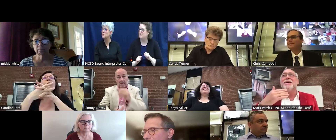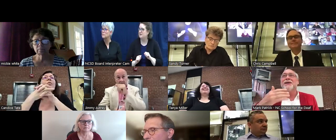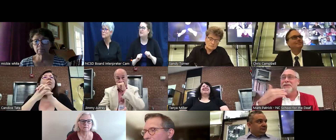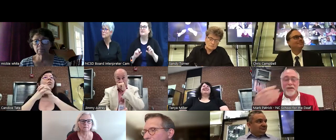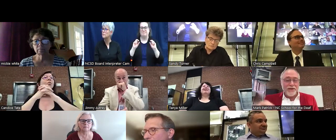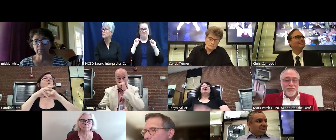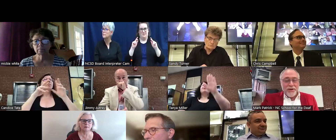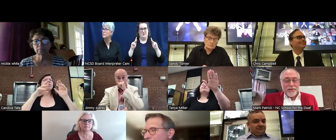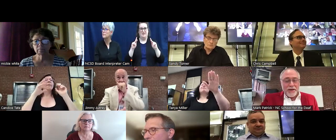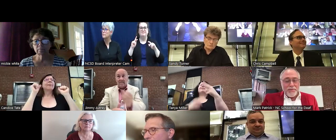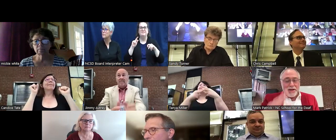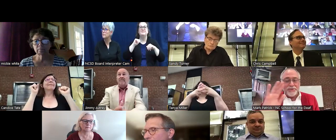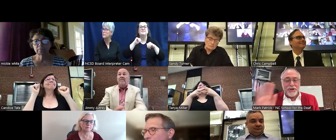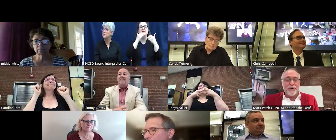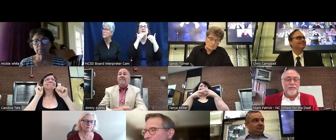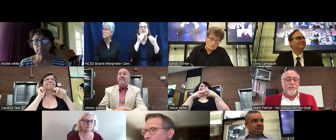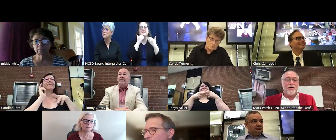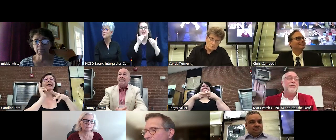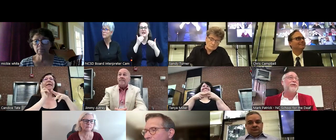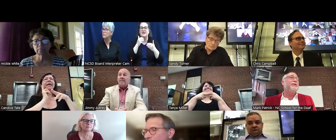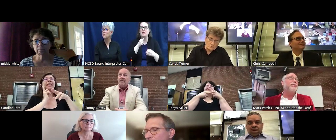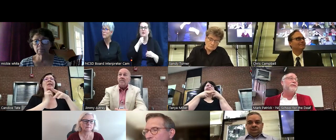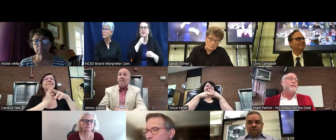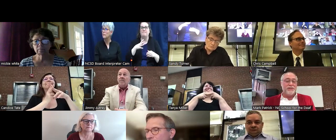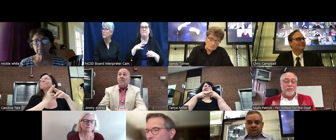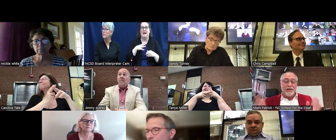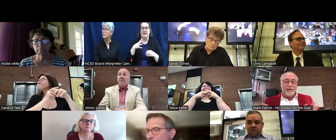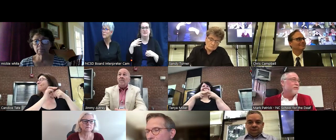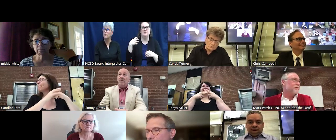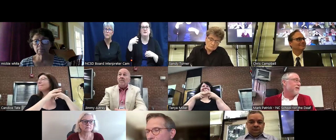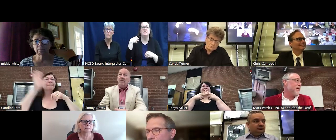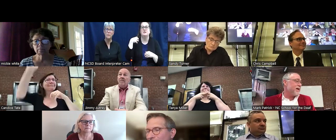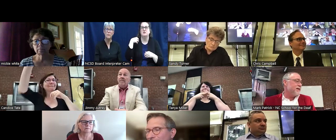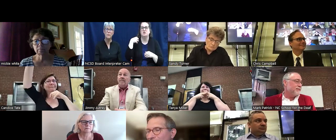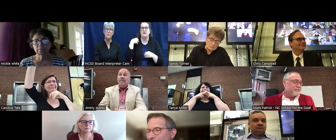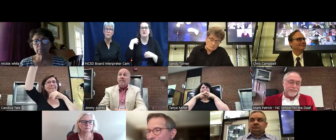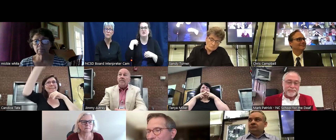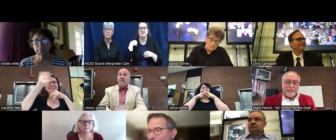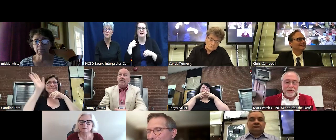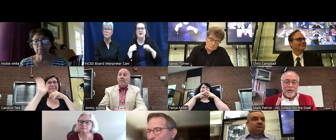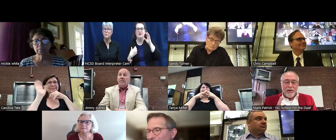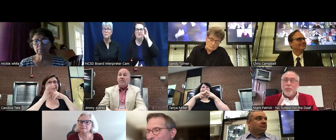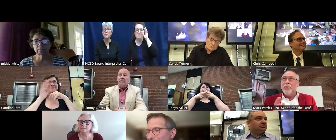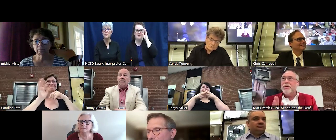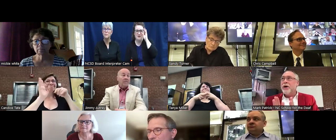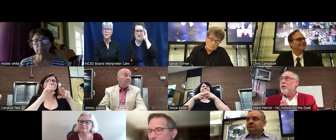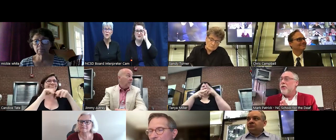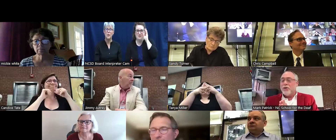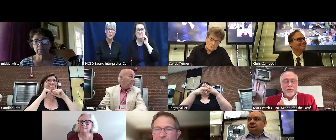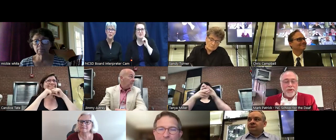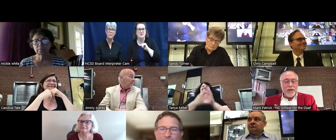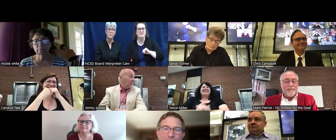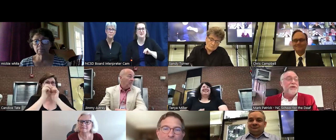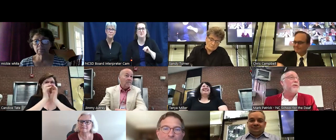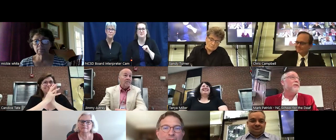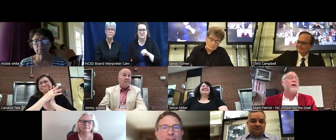Okay, yes, and thank you, Madam Chair. The good news is plentiful today. We